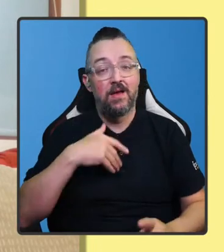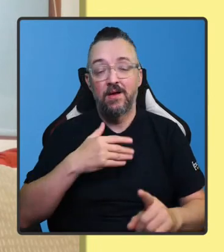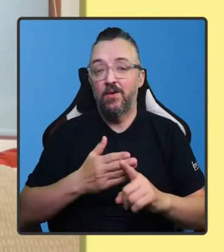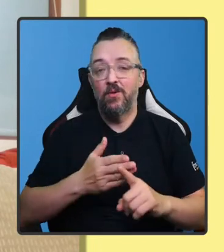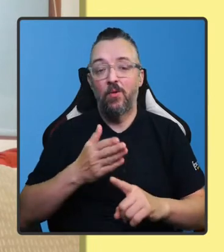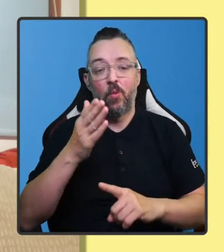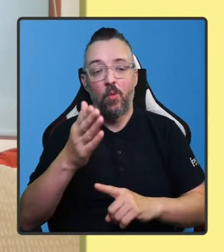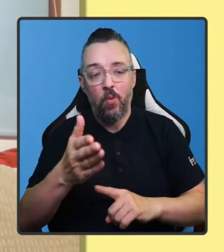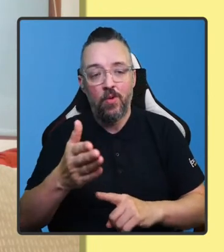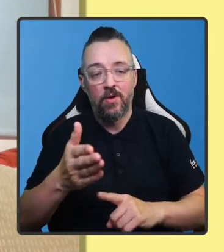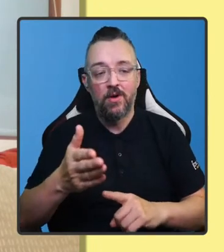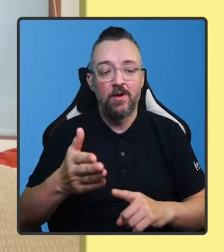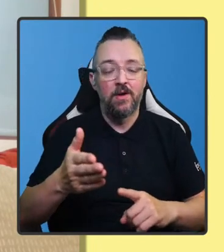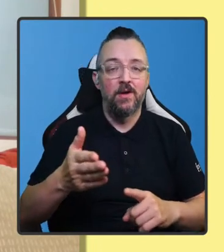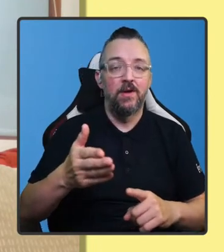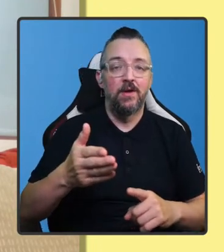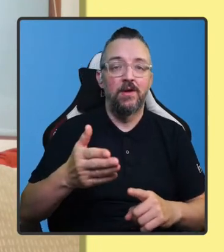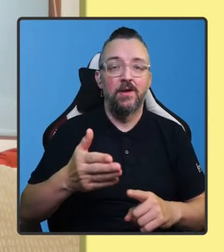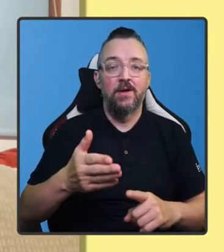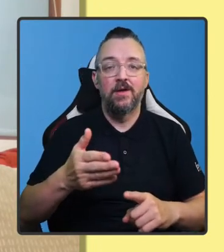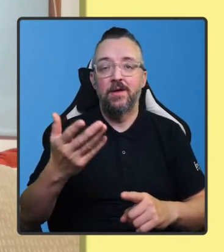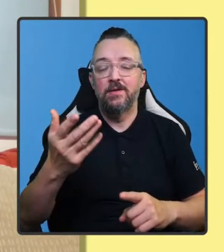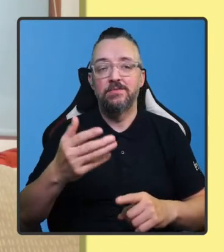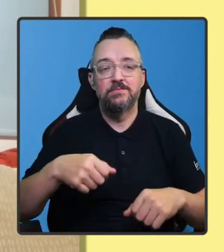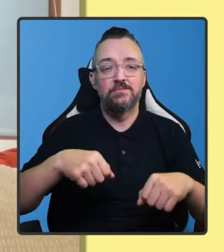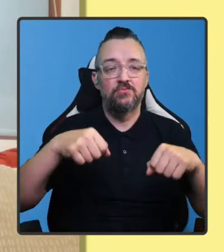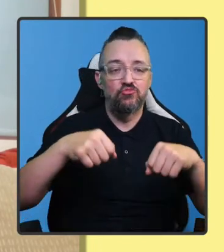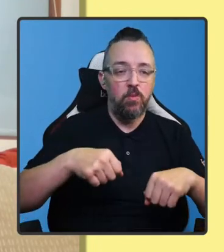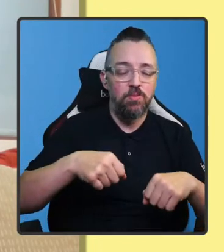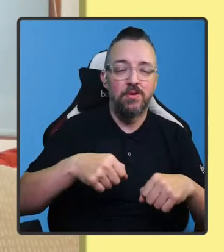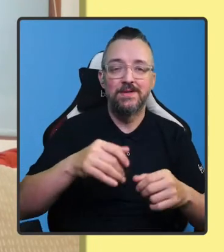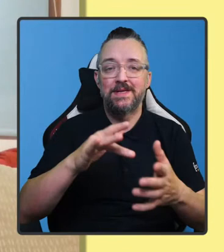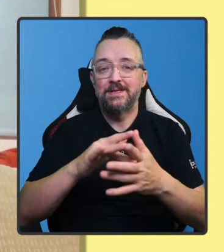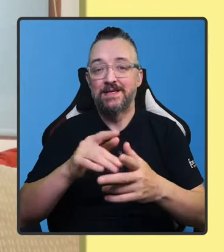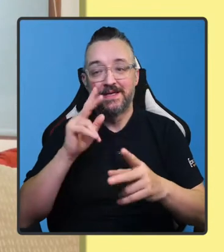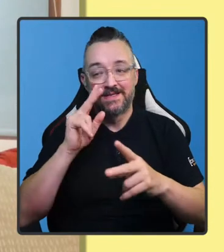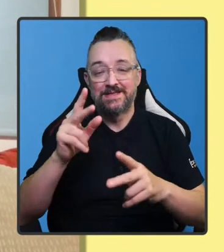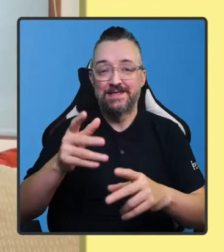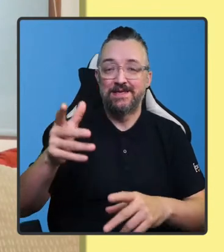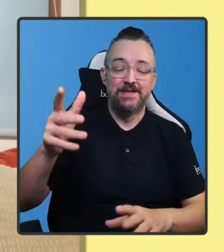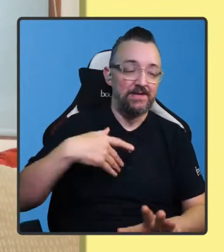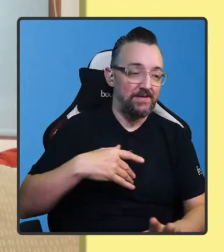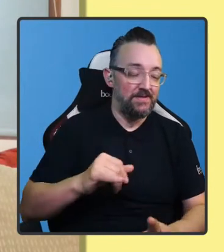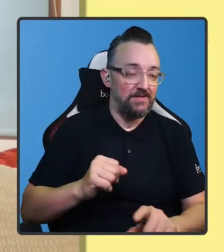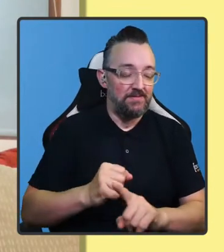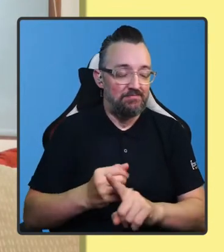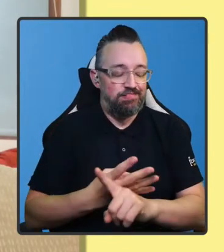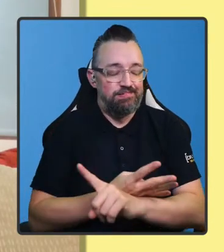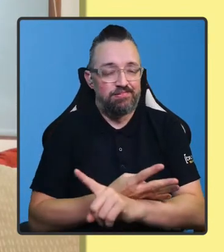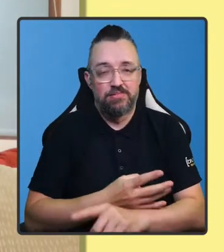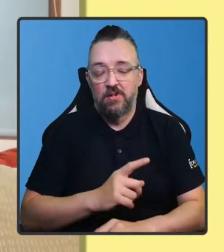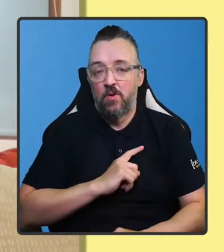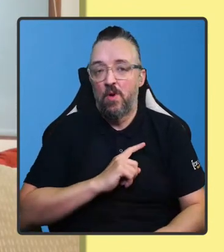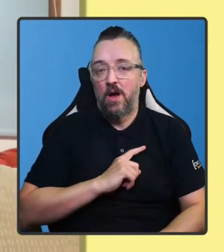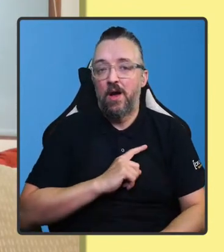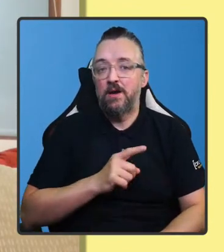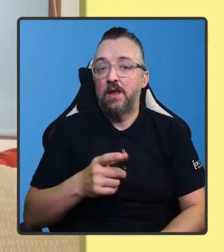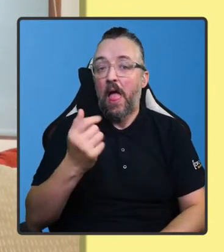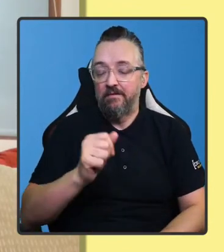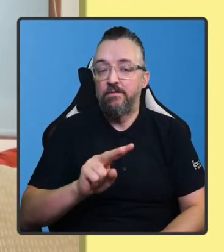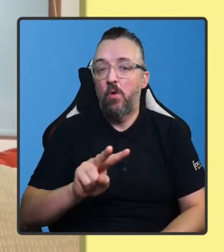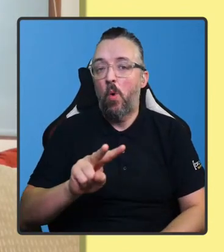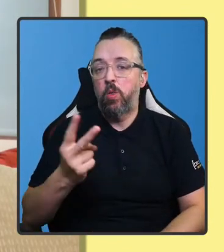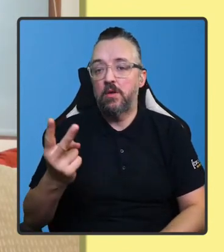anywhere, garden centres, supermarkets, and see it still on the shelves, because there are alternatives